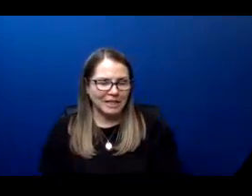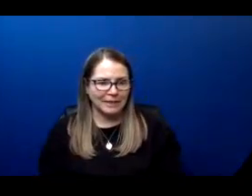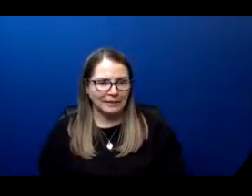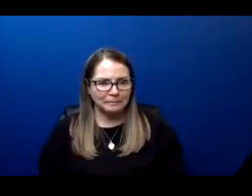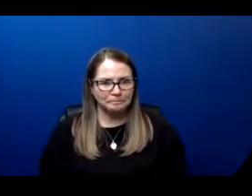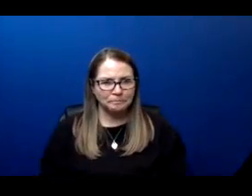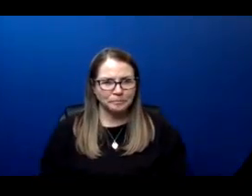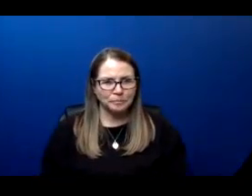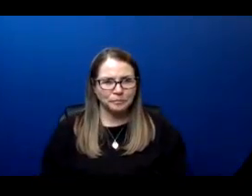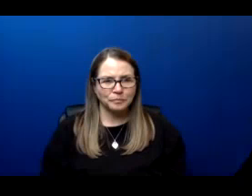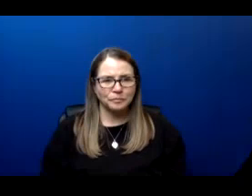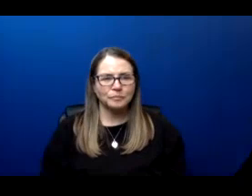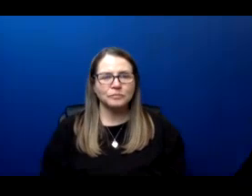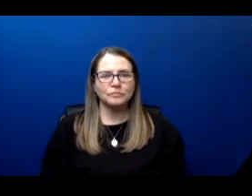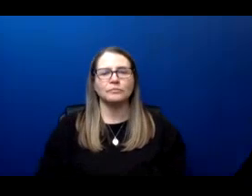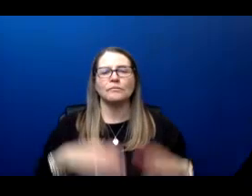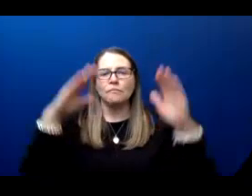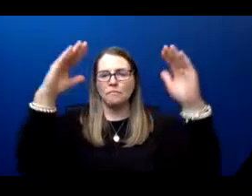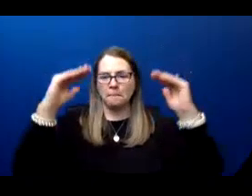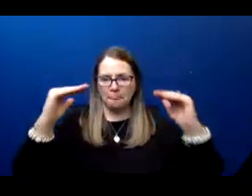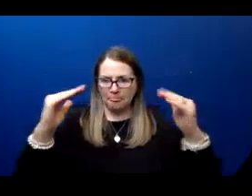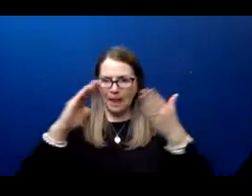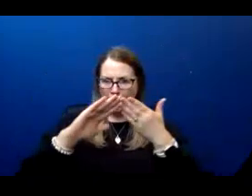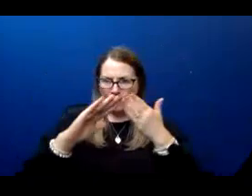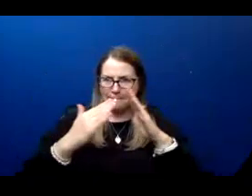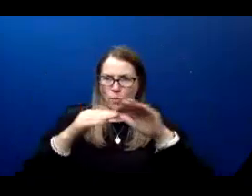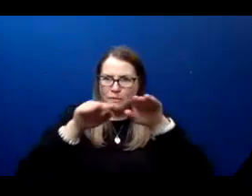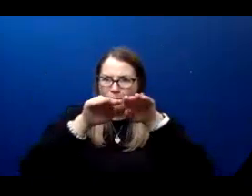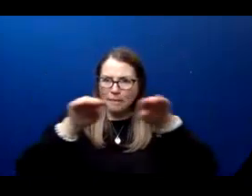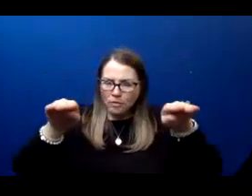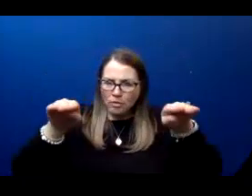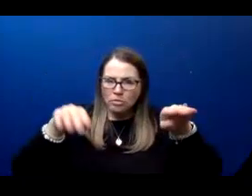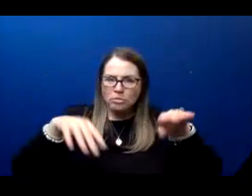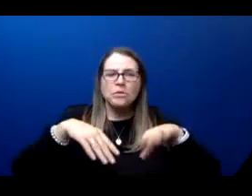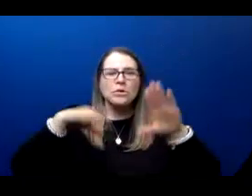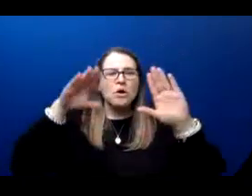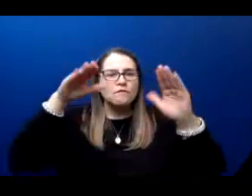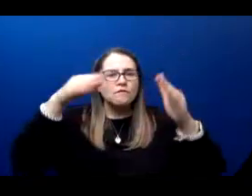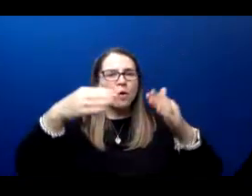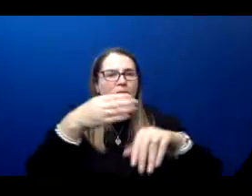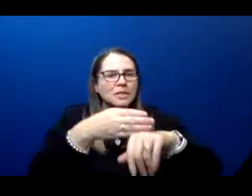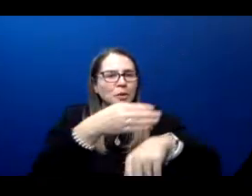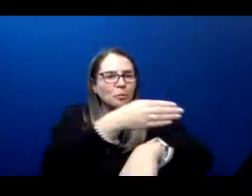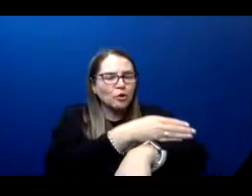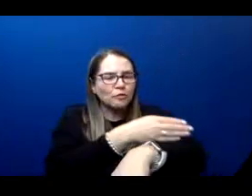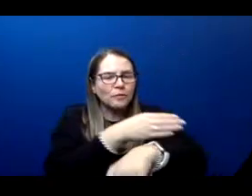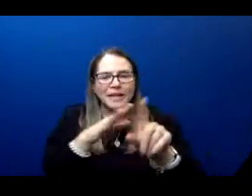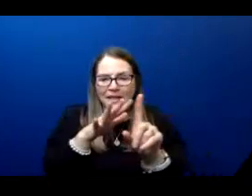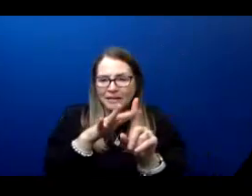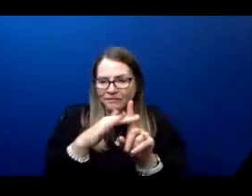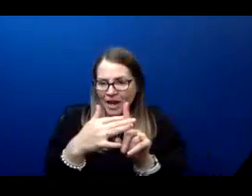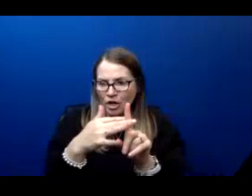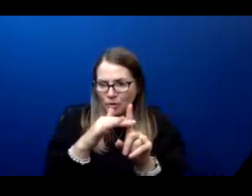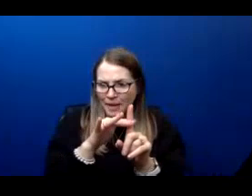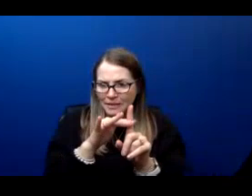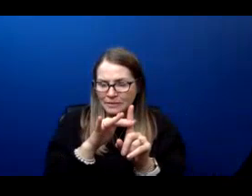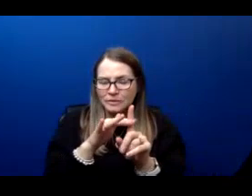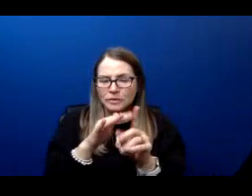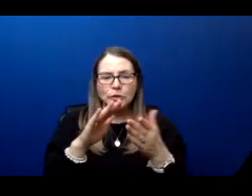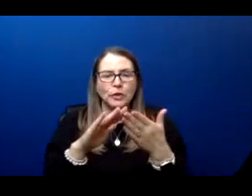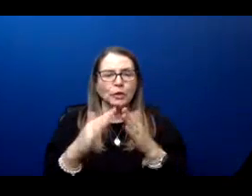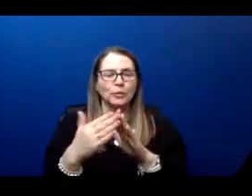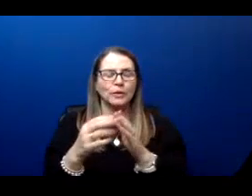have those recommendations at the community level. Those are the ones that focus on improving environmental and systems within communities to